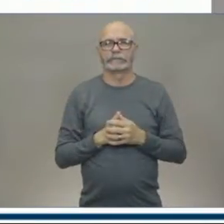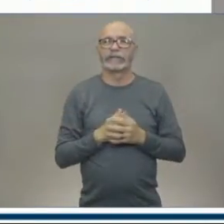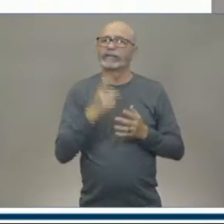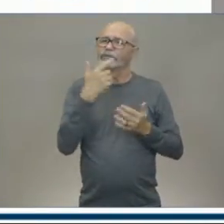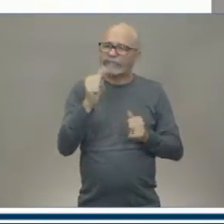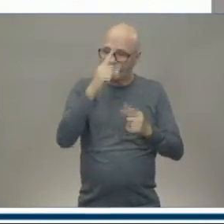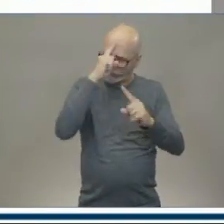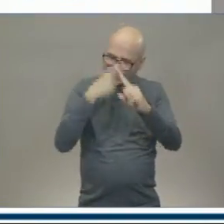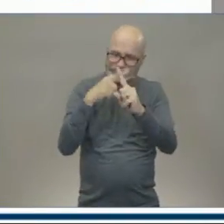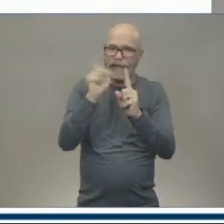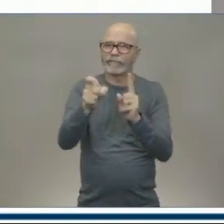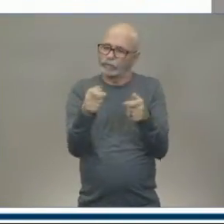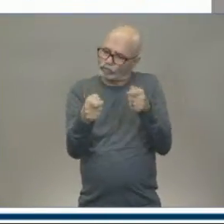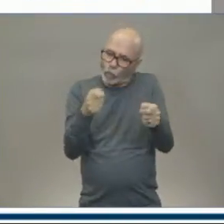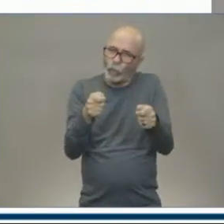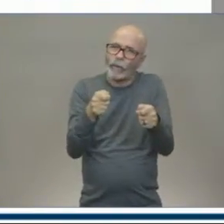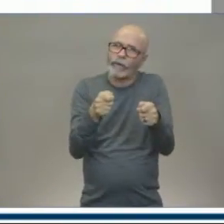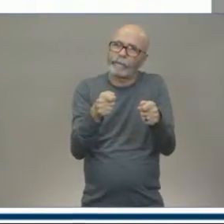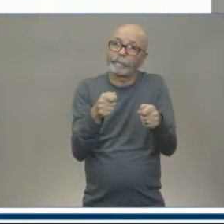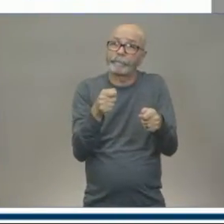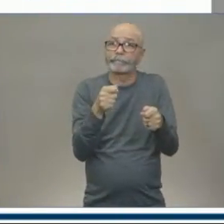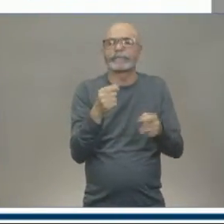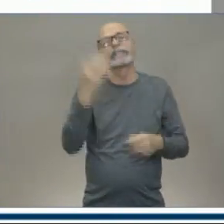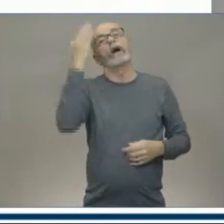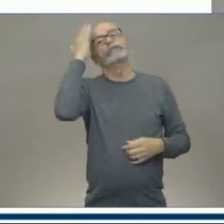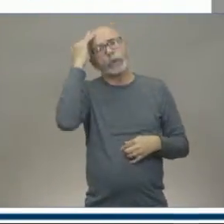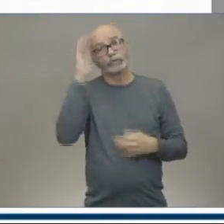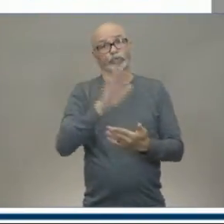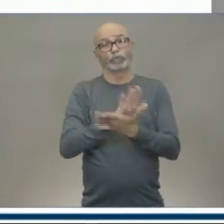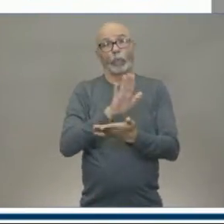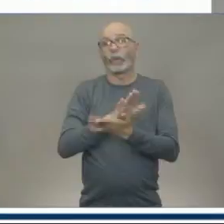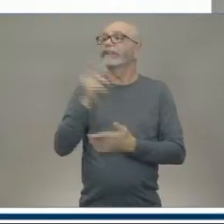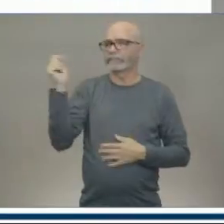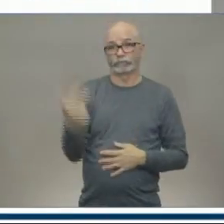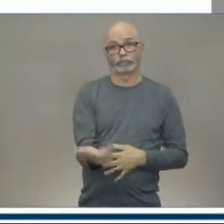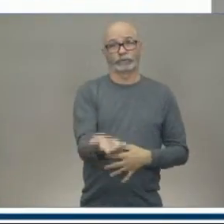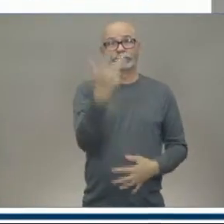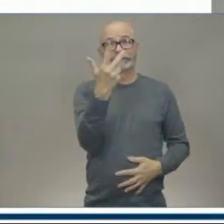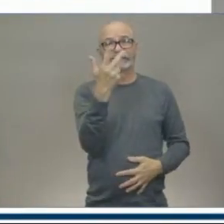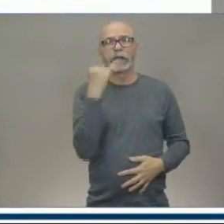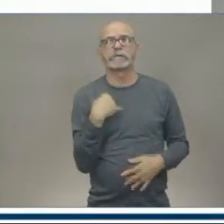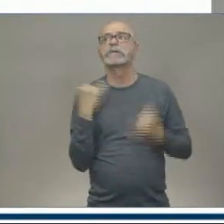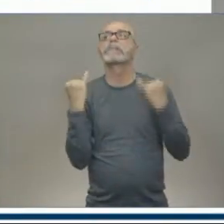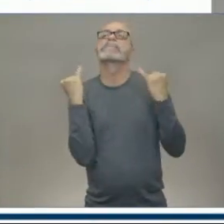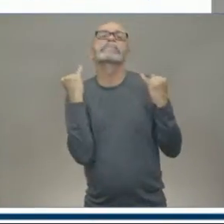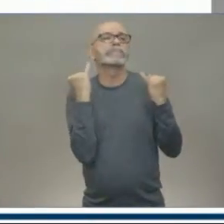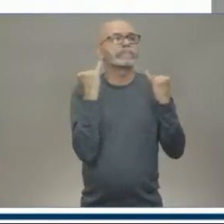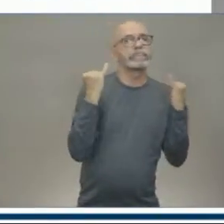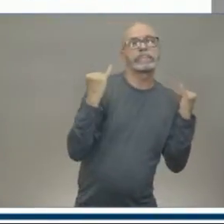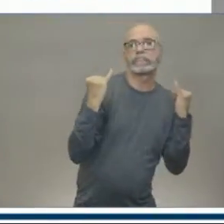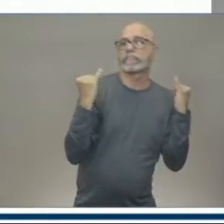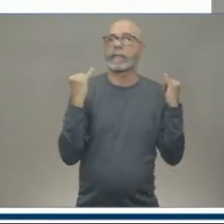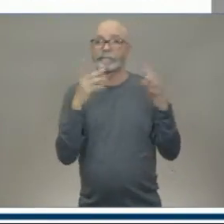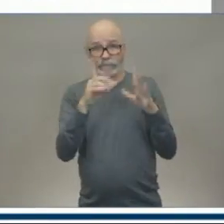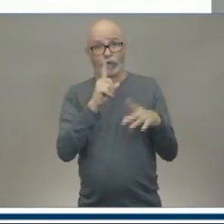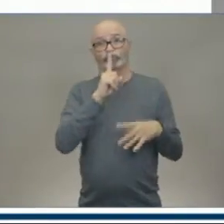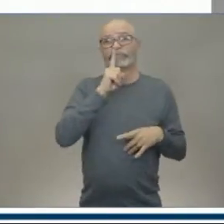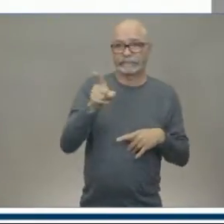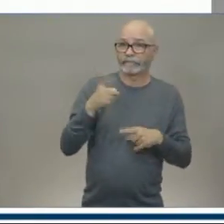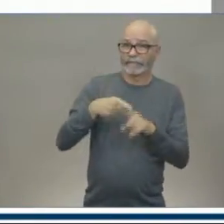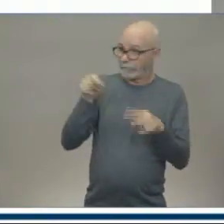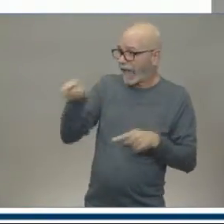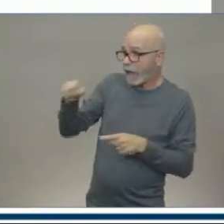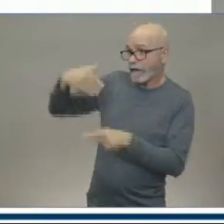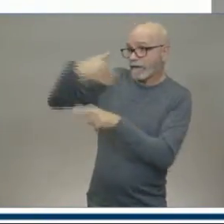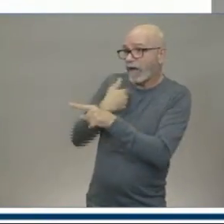know that we've had 3 cases in schools, and that has people worried. But the school setting is not what's driving the spread of COVID.